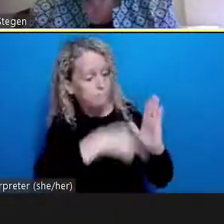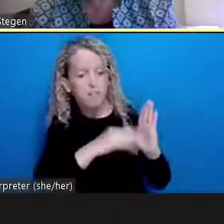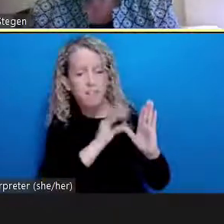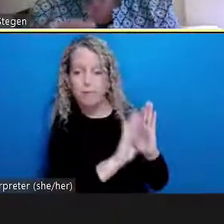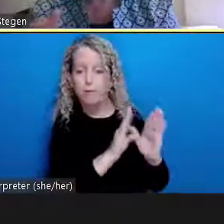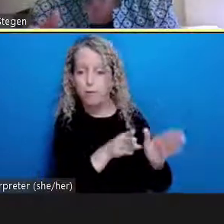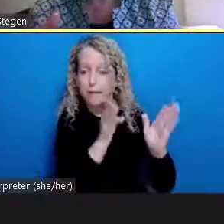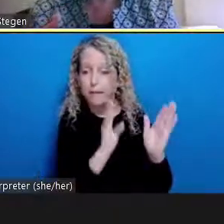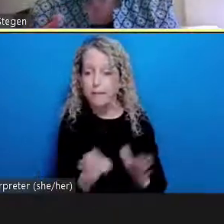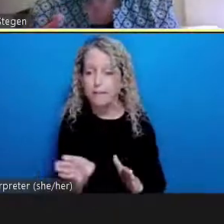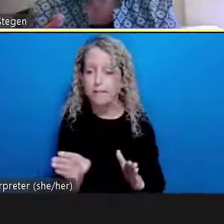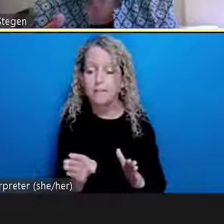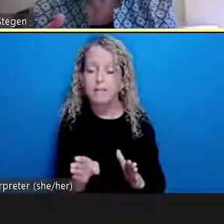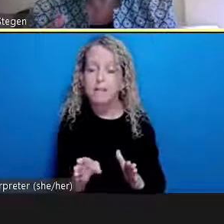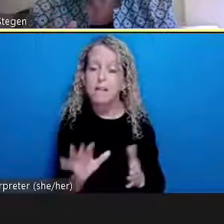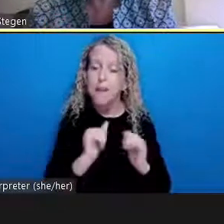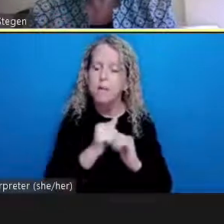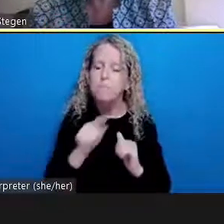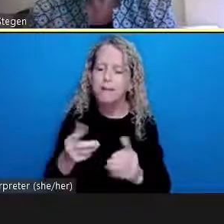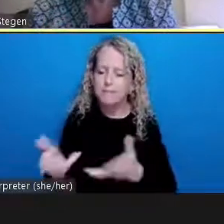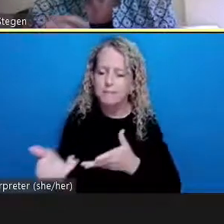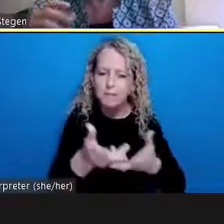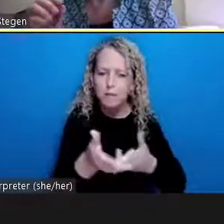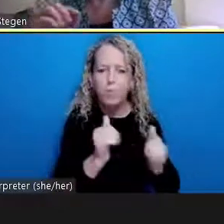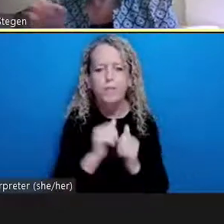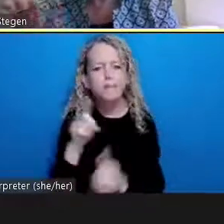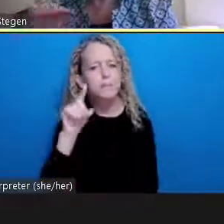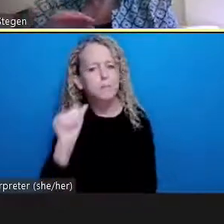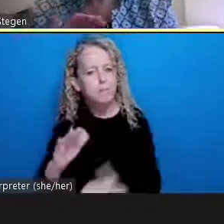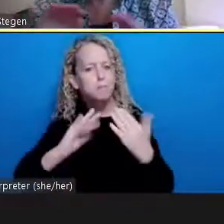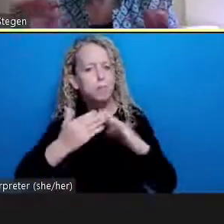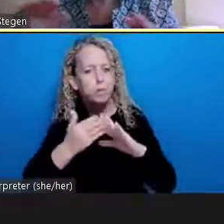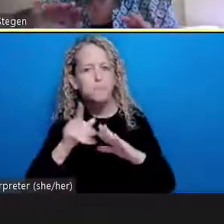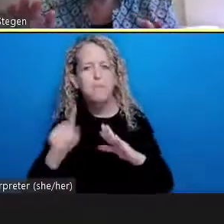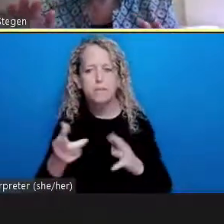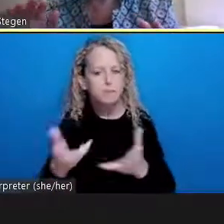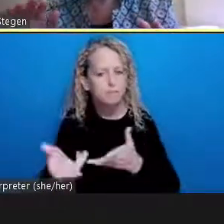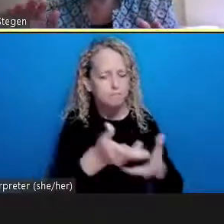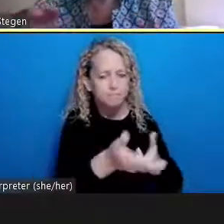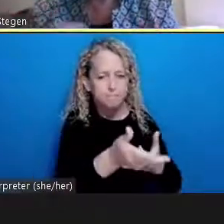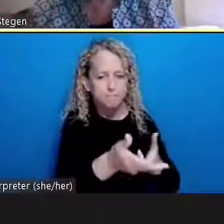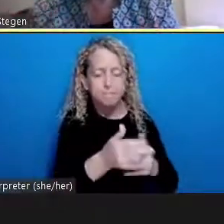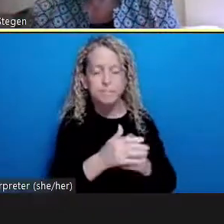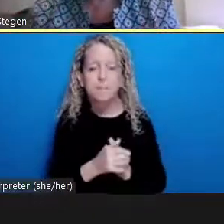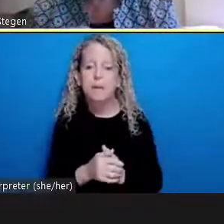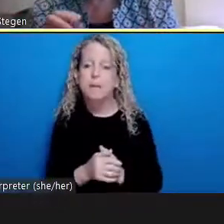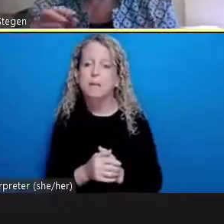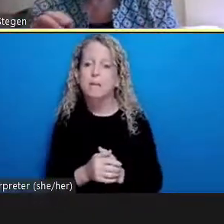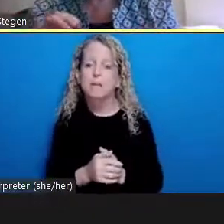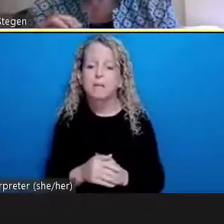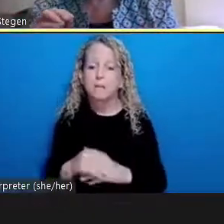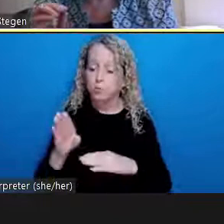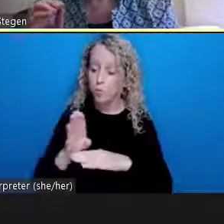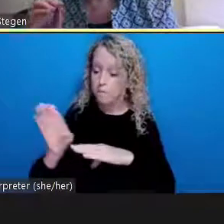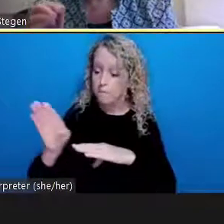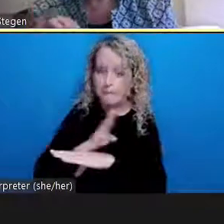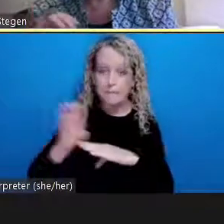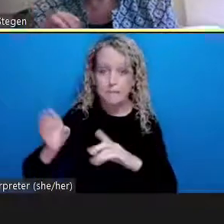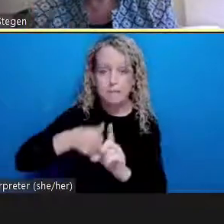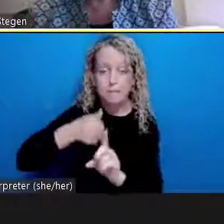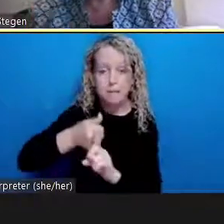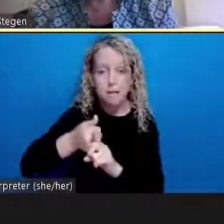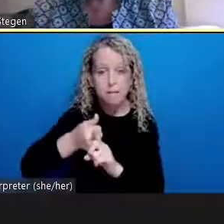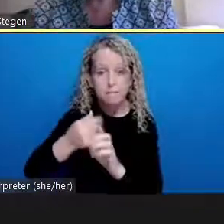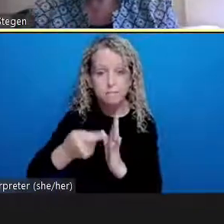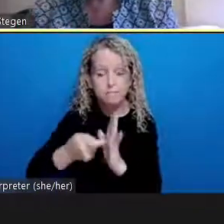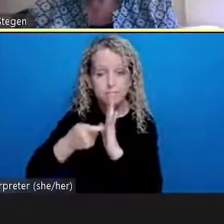input from the disability community. And although businesses are not prescribed, we're eager to